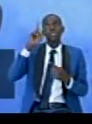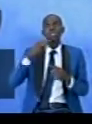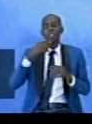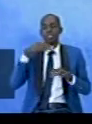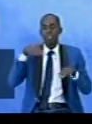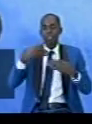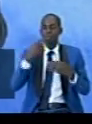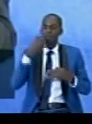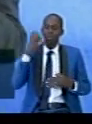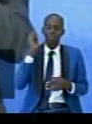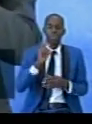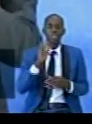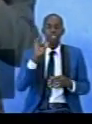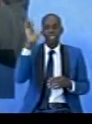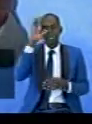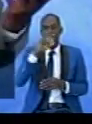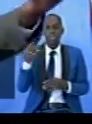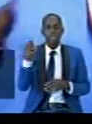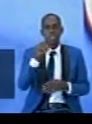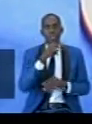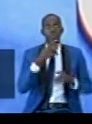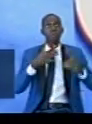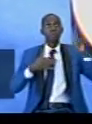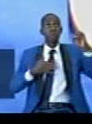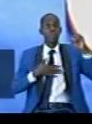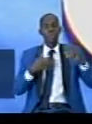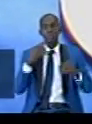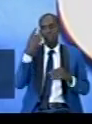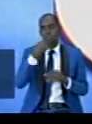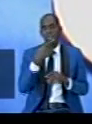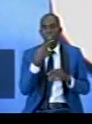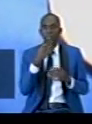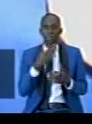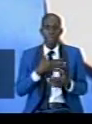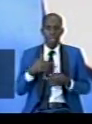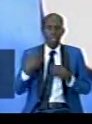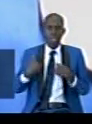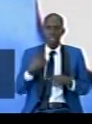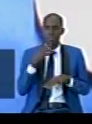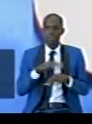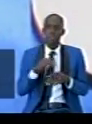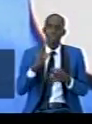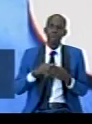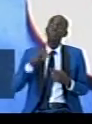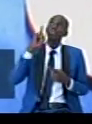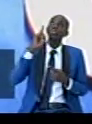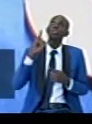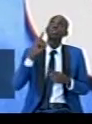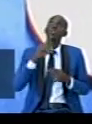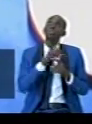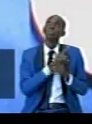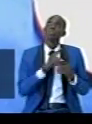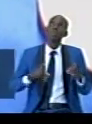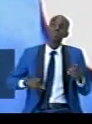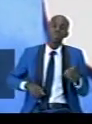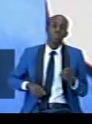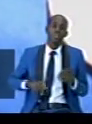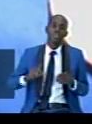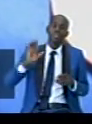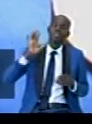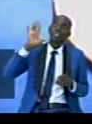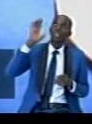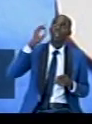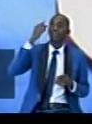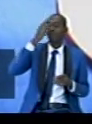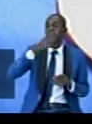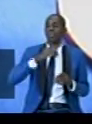face, immediately my heart said unto thee, thy face, Lord, will I seek.